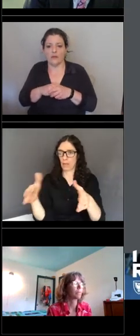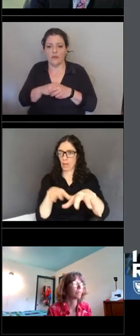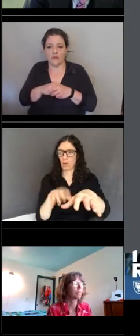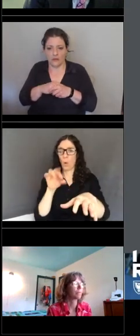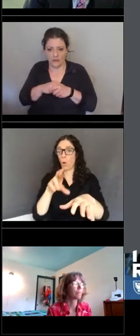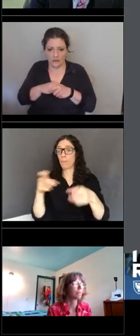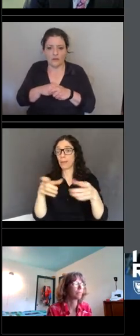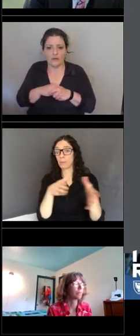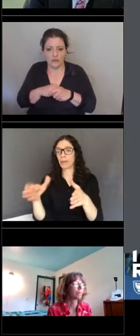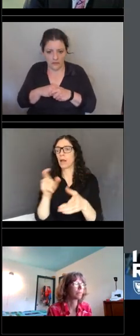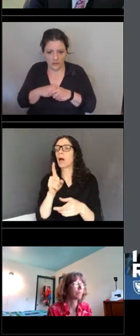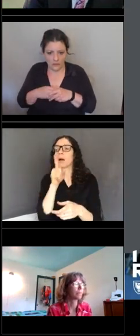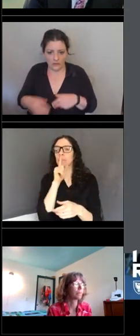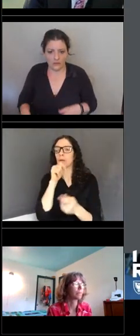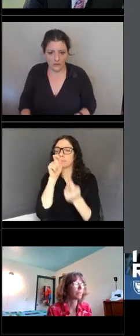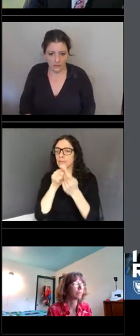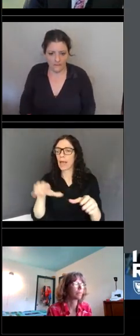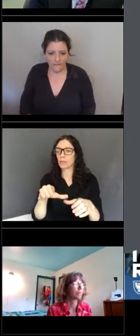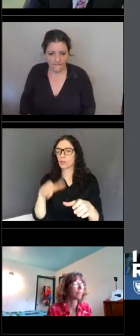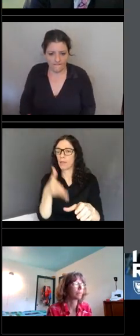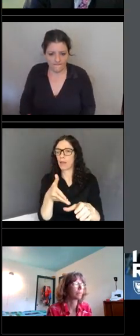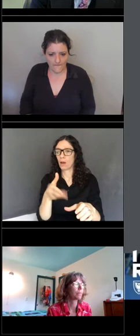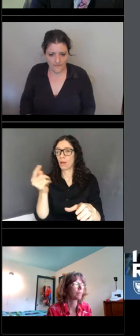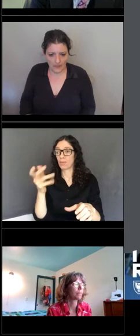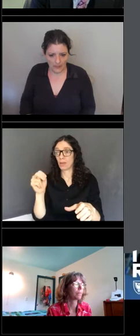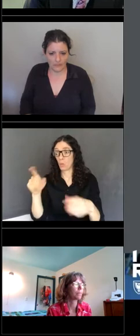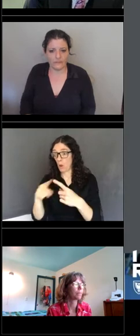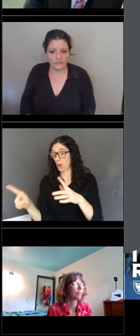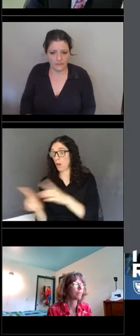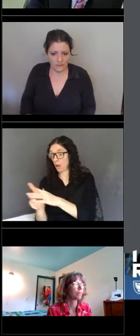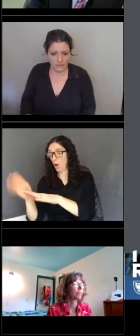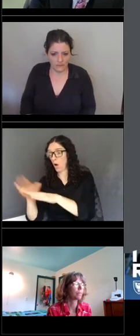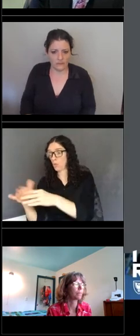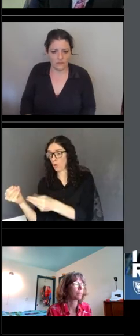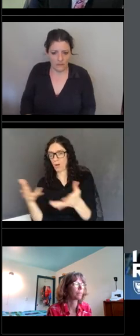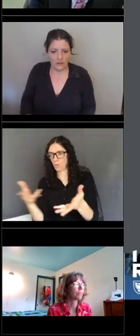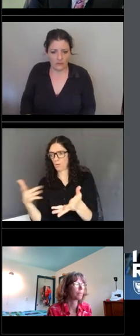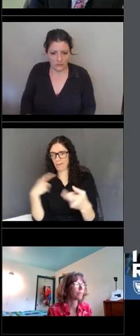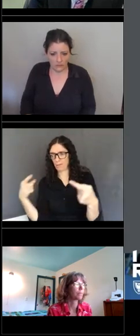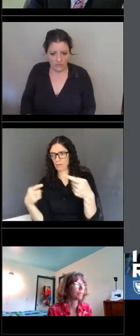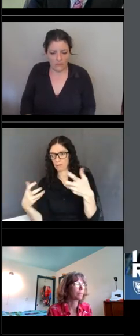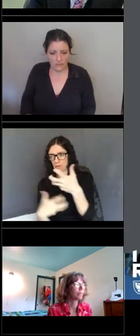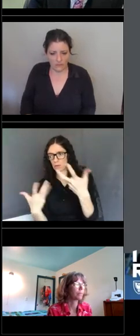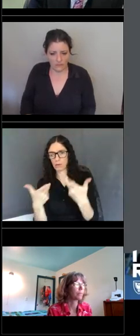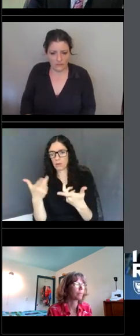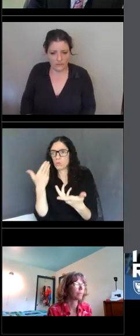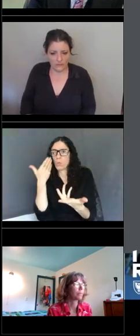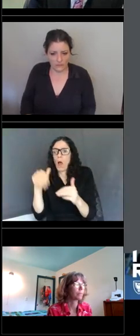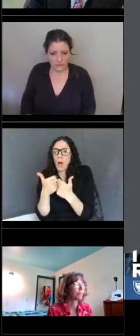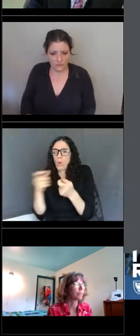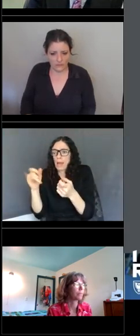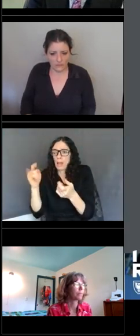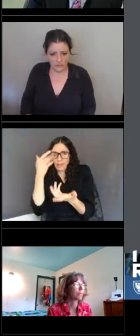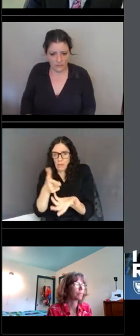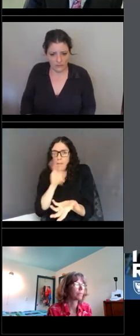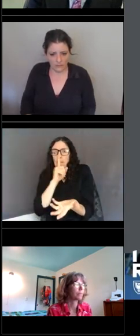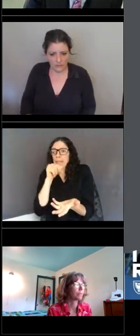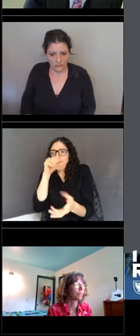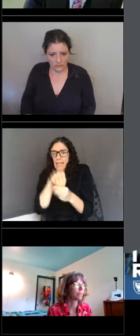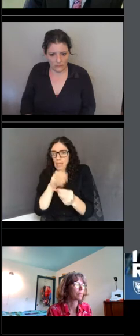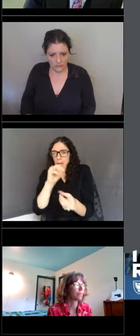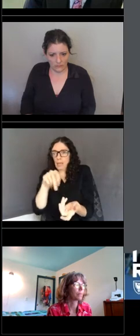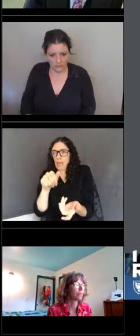ground operations, a lot of the reactions that they have to do to some of the negative effects of climate change won't be captured in the